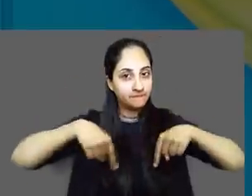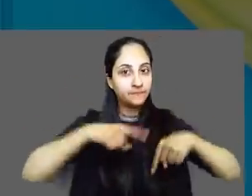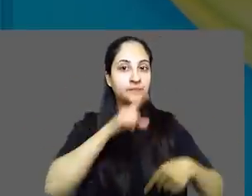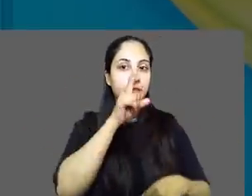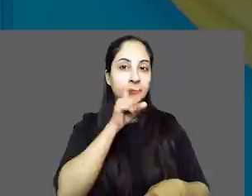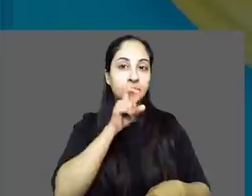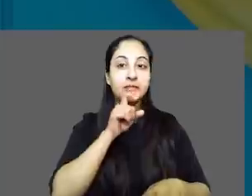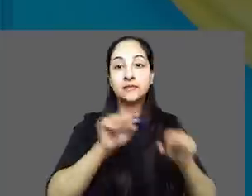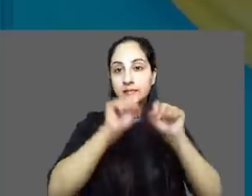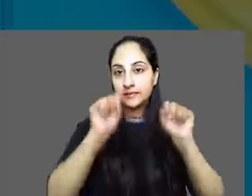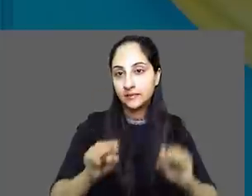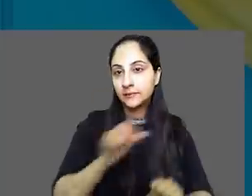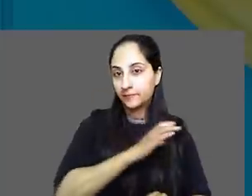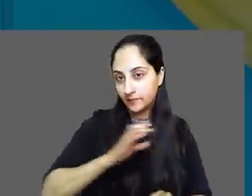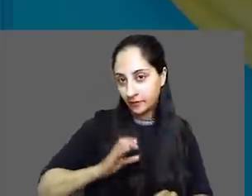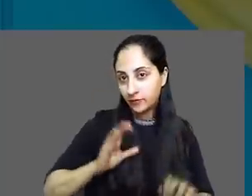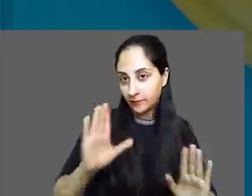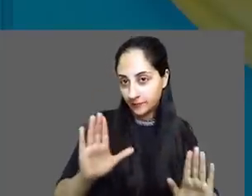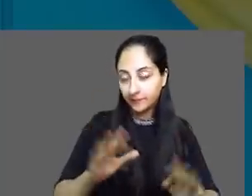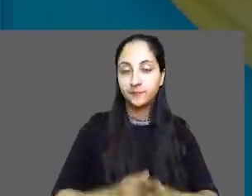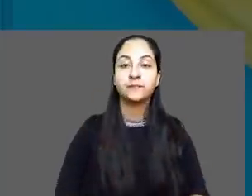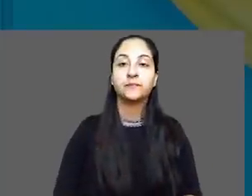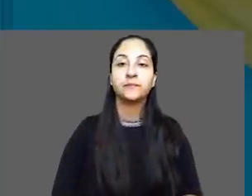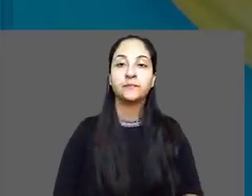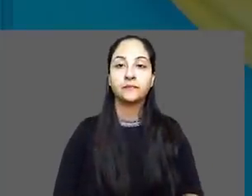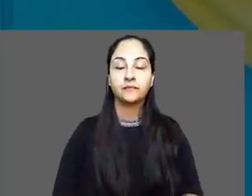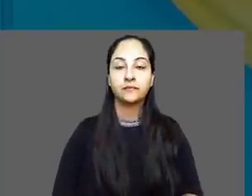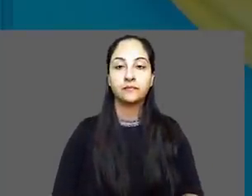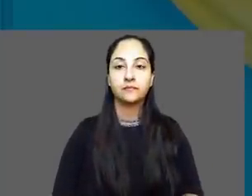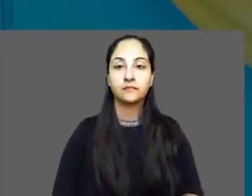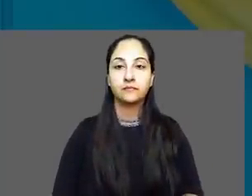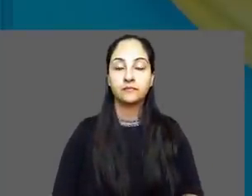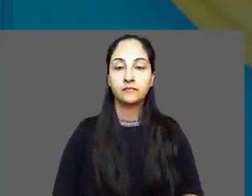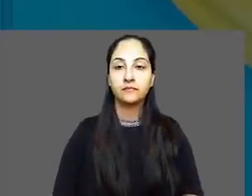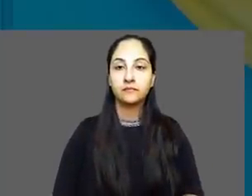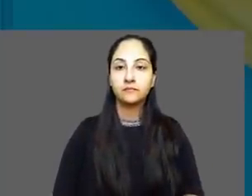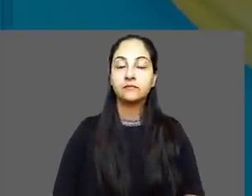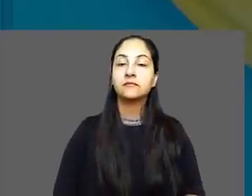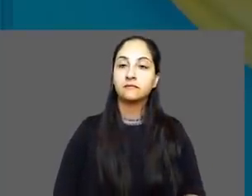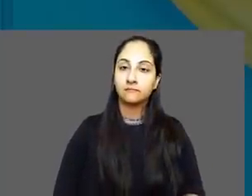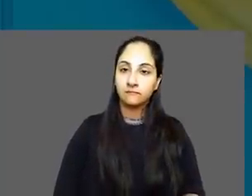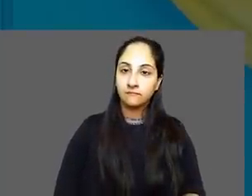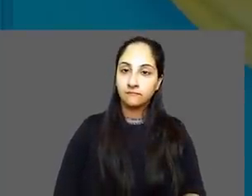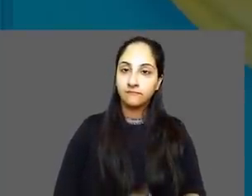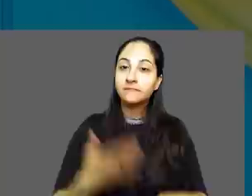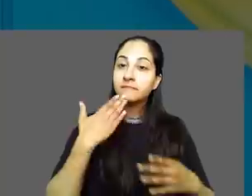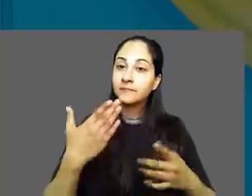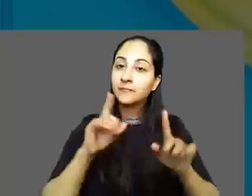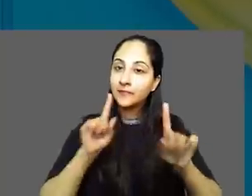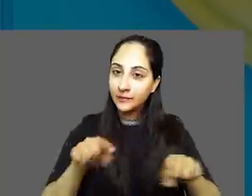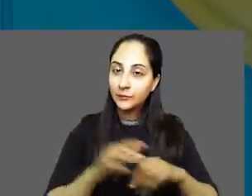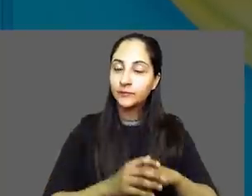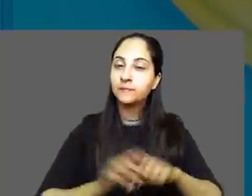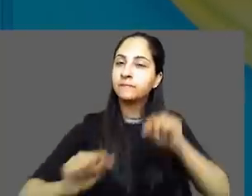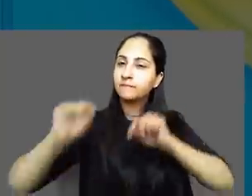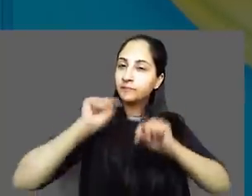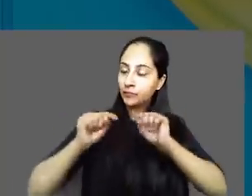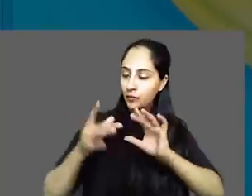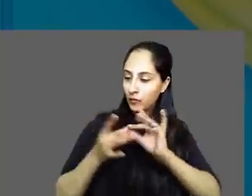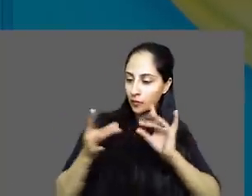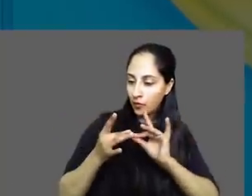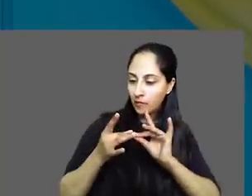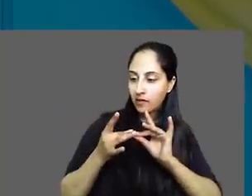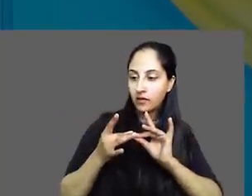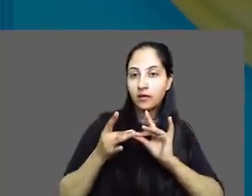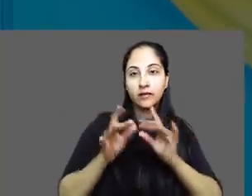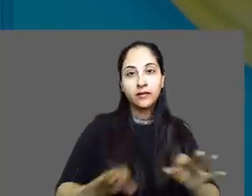question, which is how? How do you get the Jamaat to embrace this? You know, you're talking about the fact that many of us might be